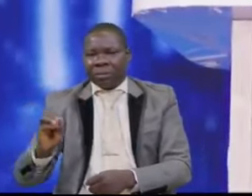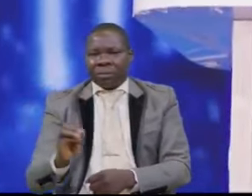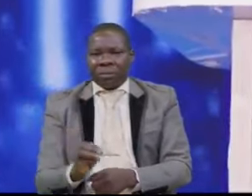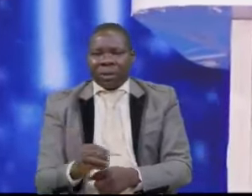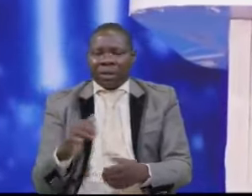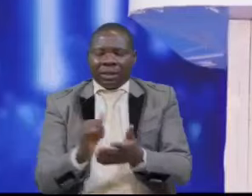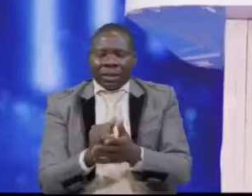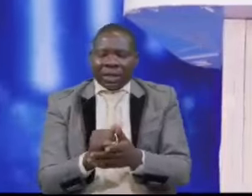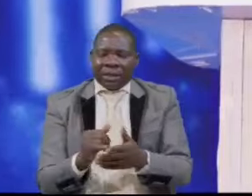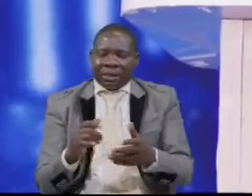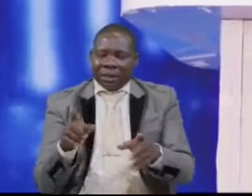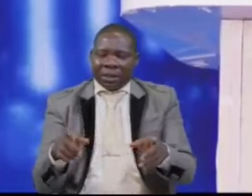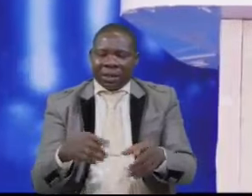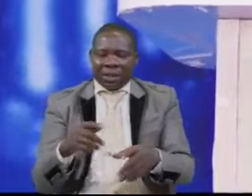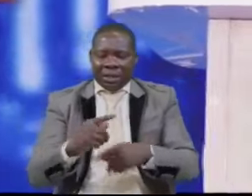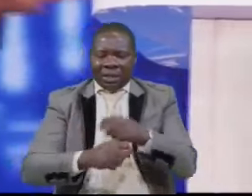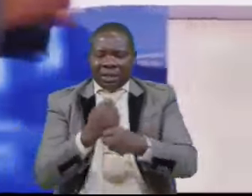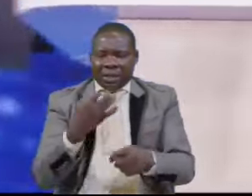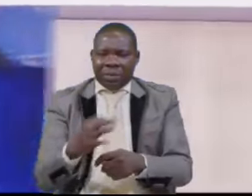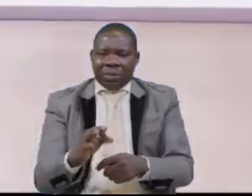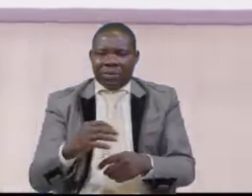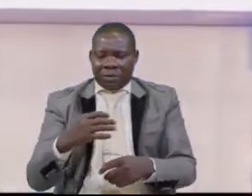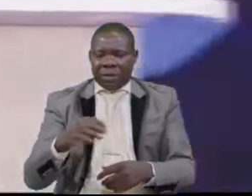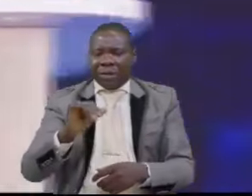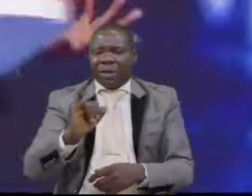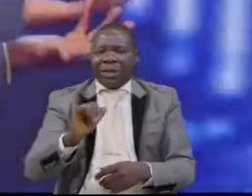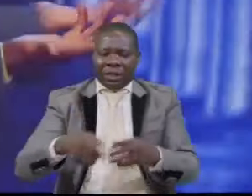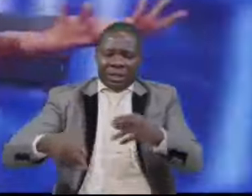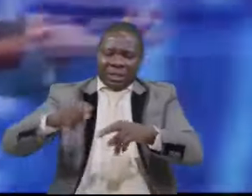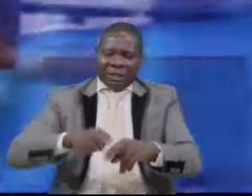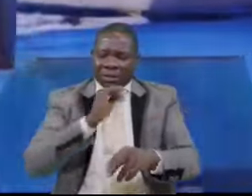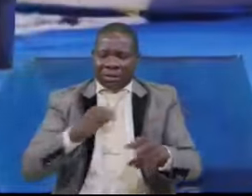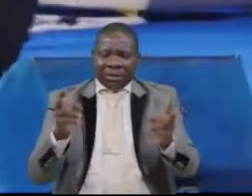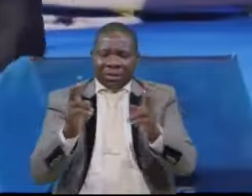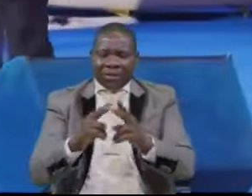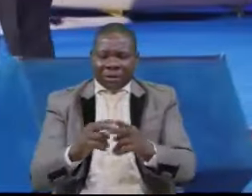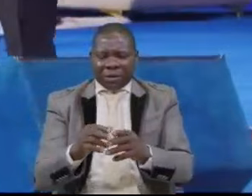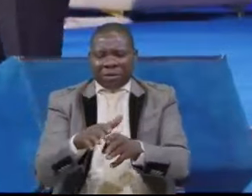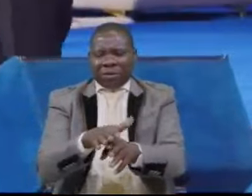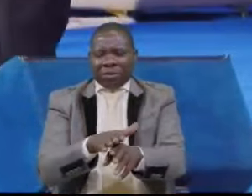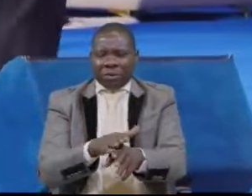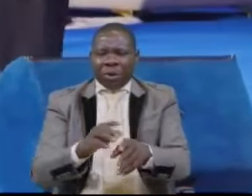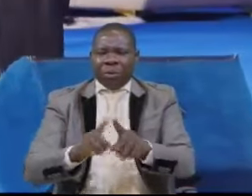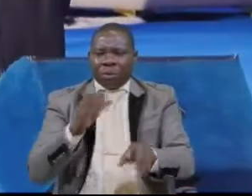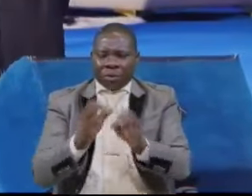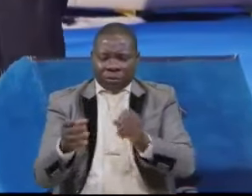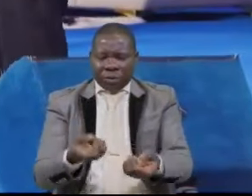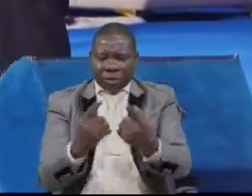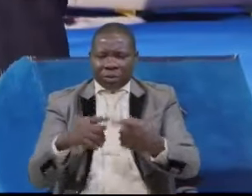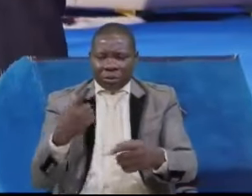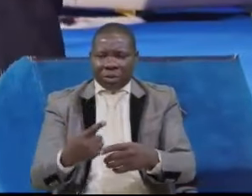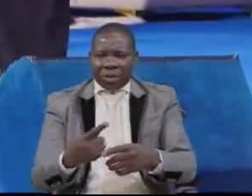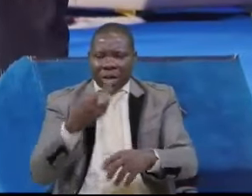but you come to compound interest. That whatever you do, let's say for example now, you do something in a